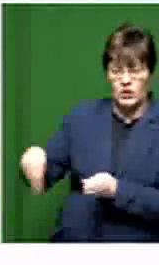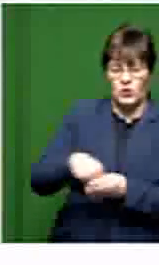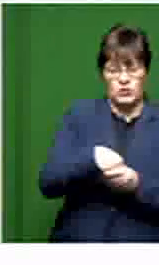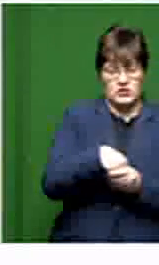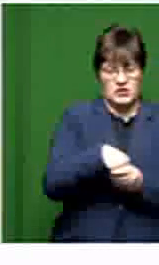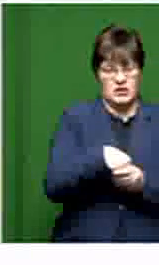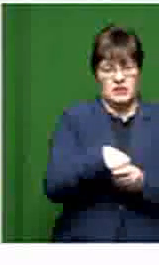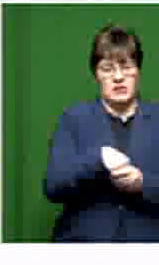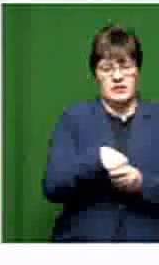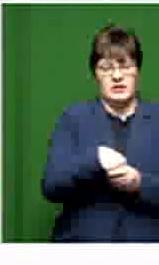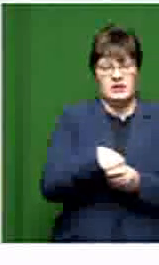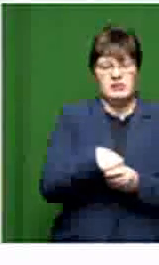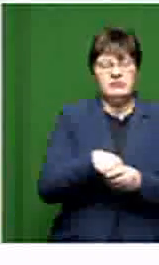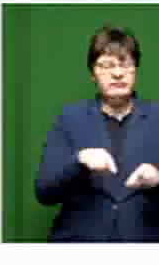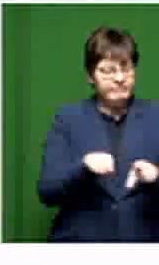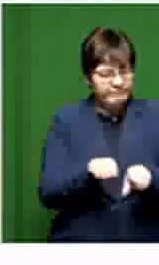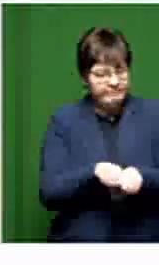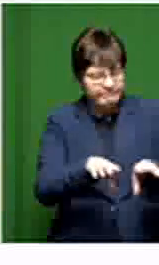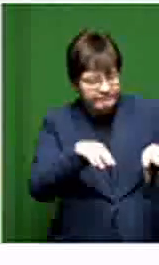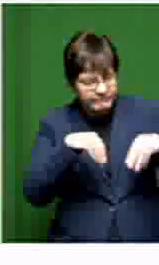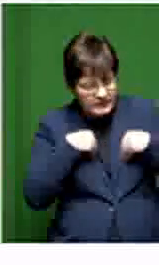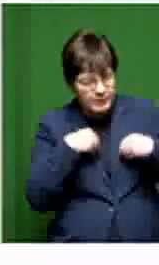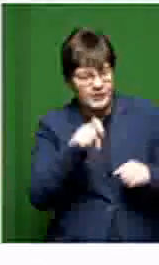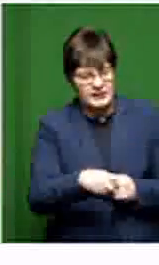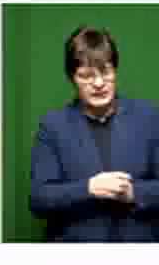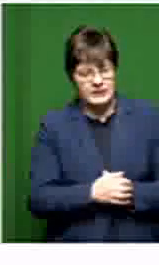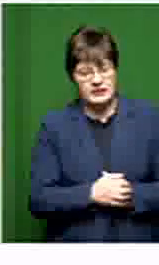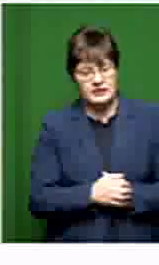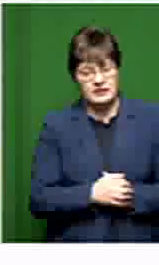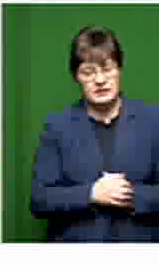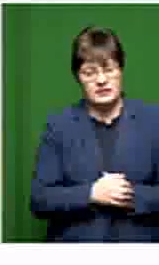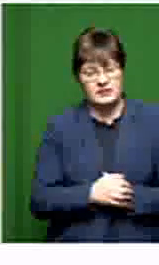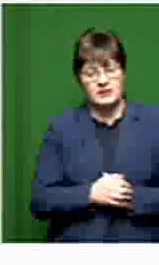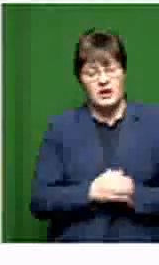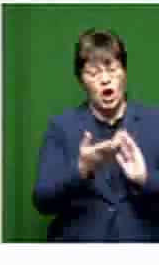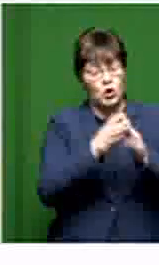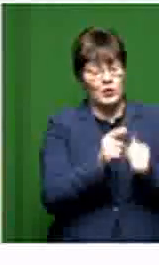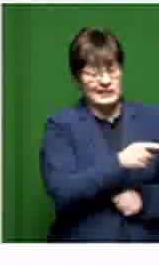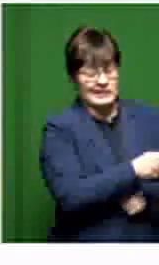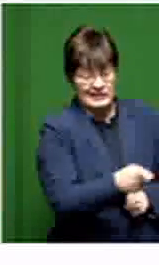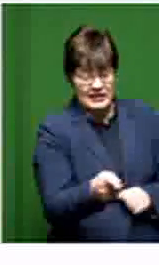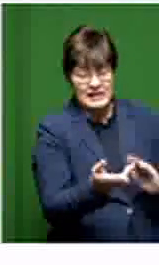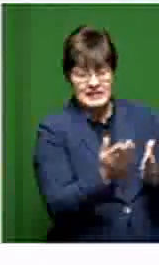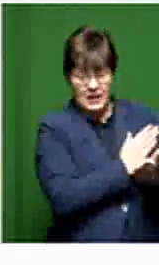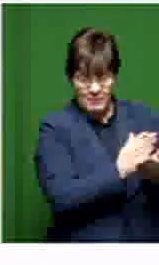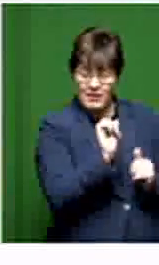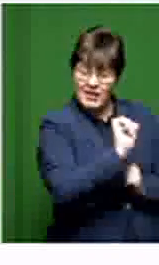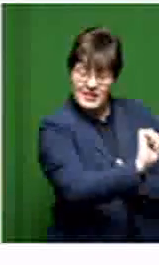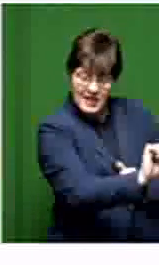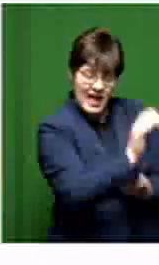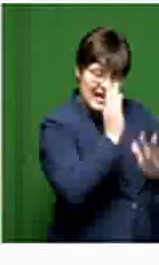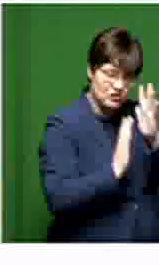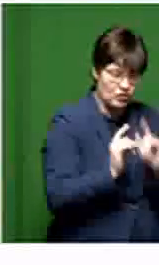have to accept that even some communities, their histories,